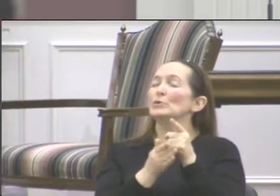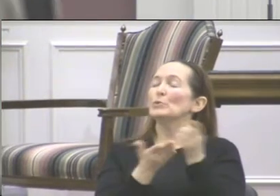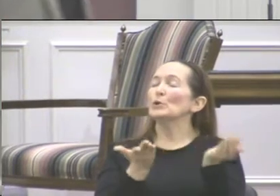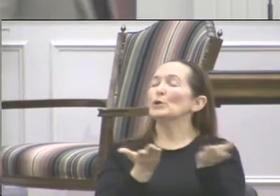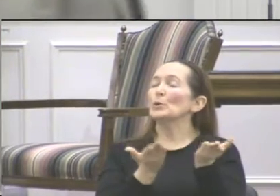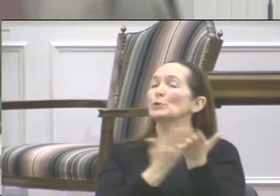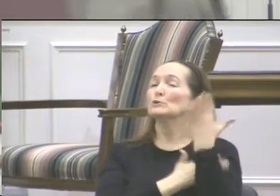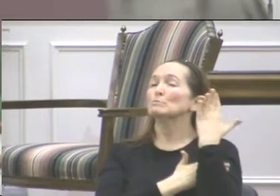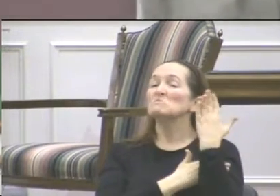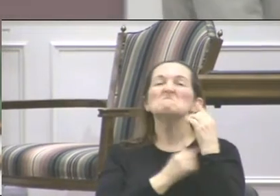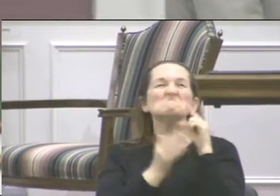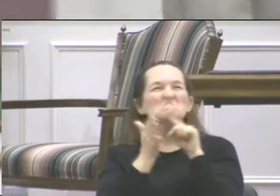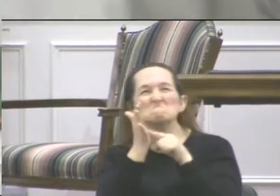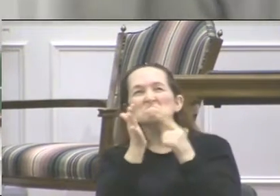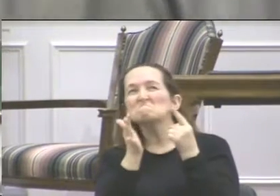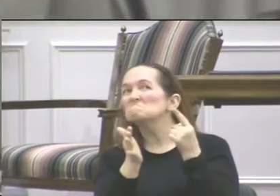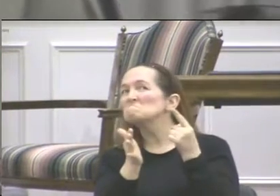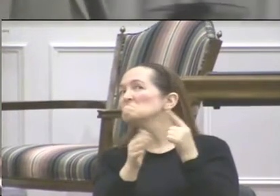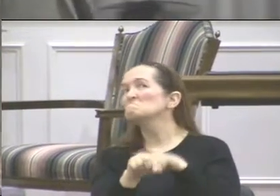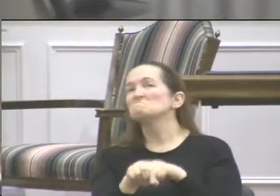at some point in time in your life,